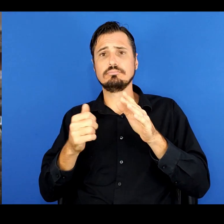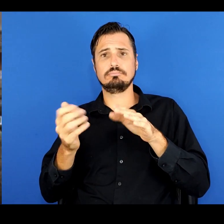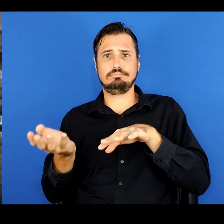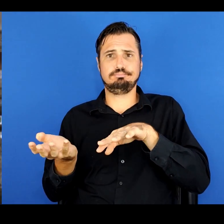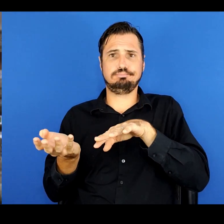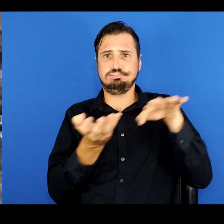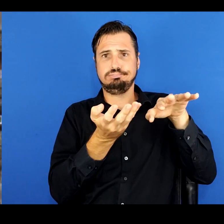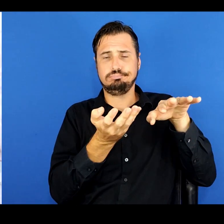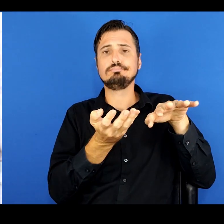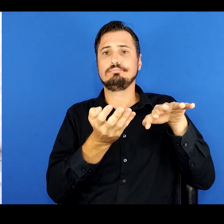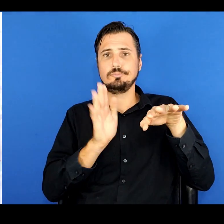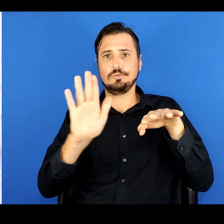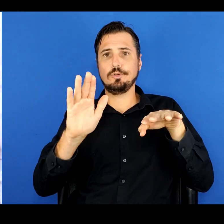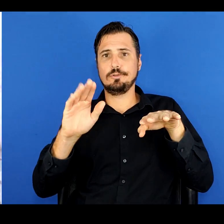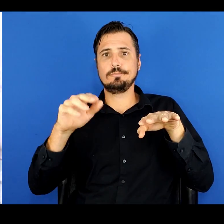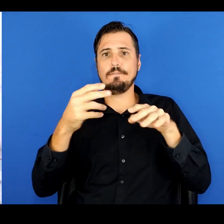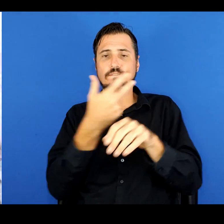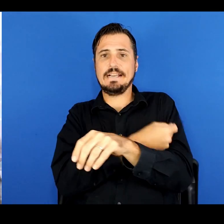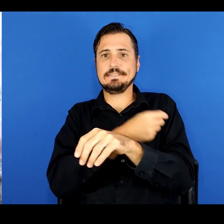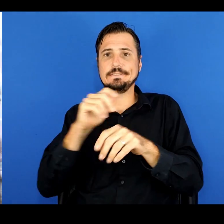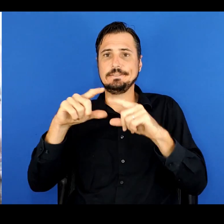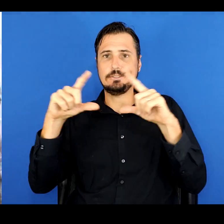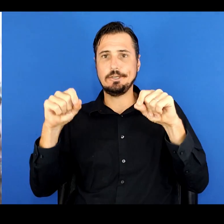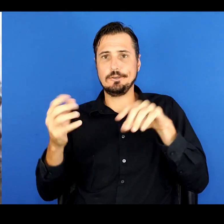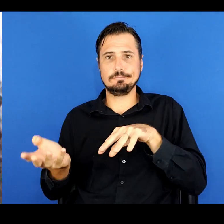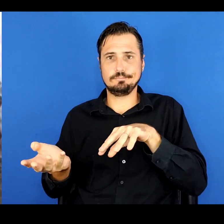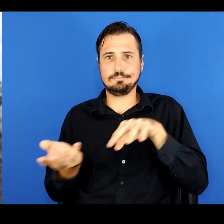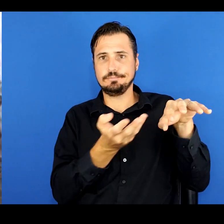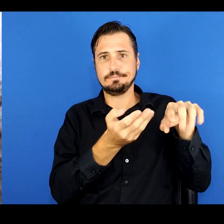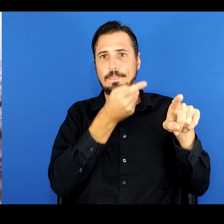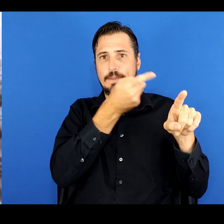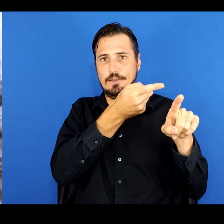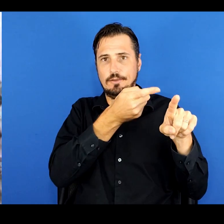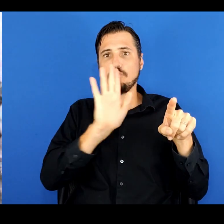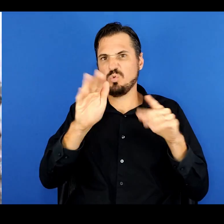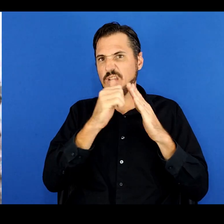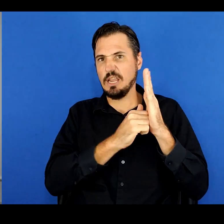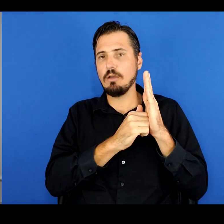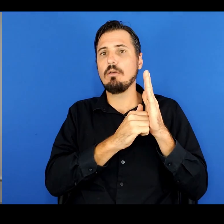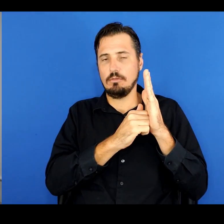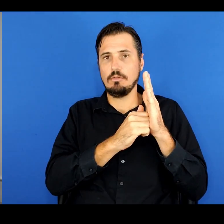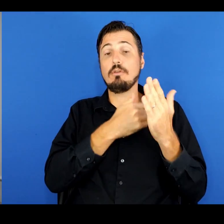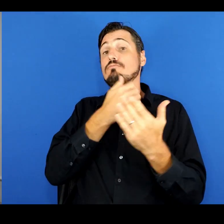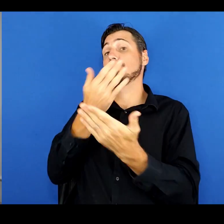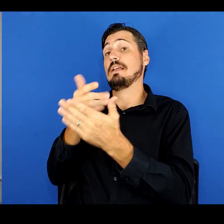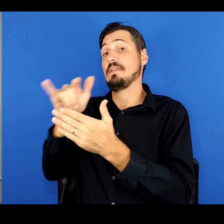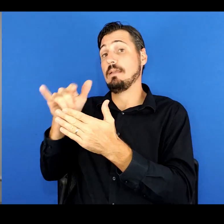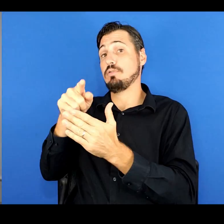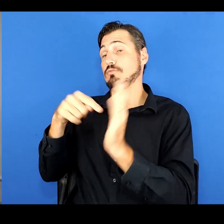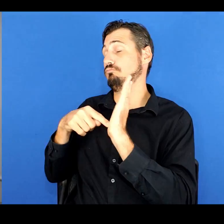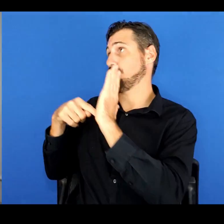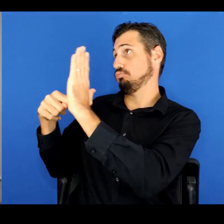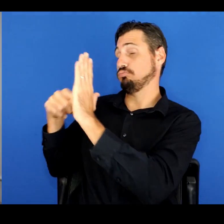a PDF or digital image of their vaccination card. Upon arrival, travelers will be asked to produce a hard copy of